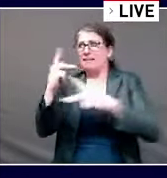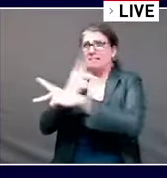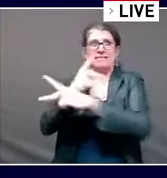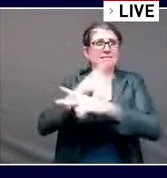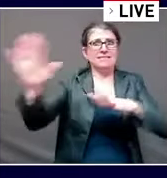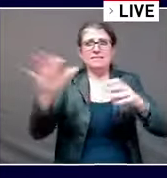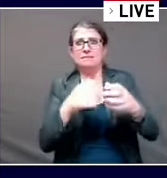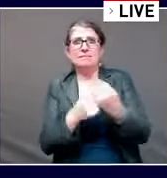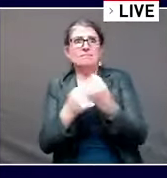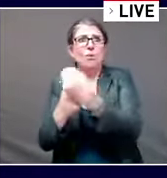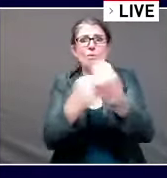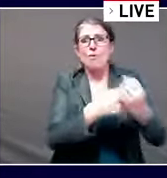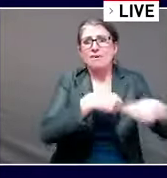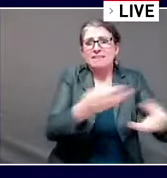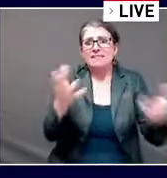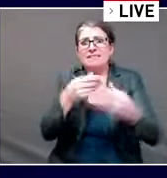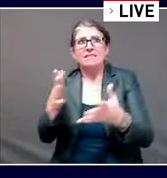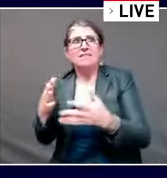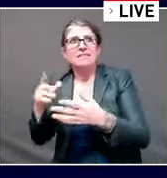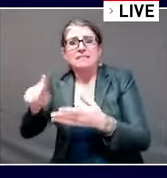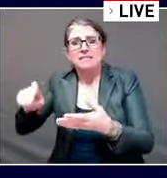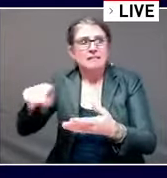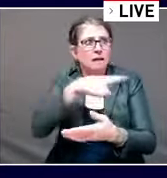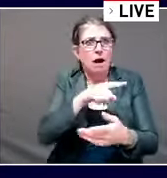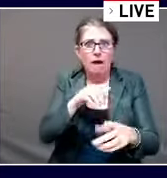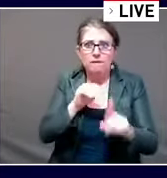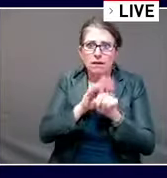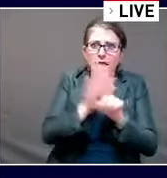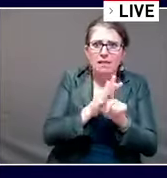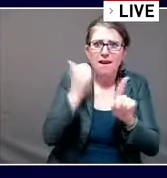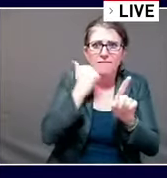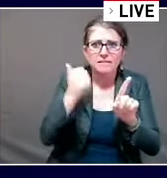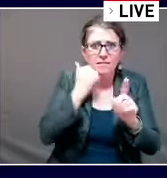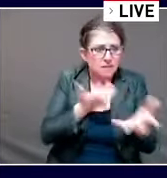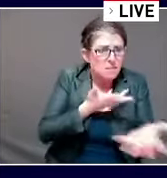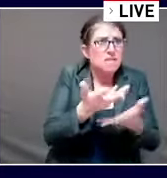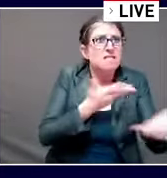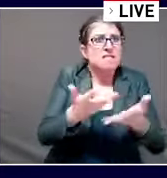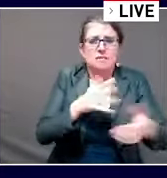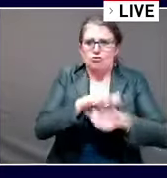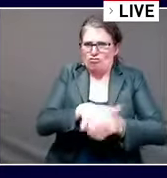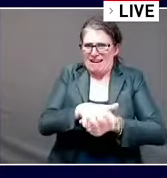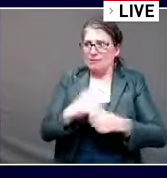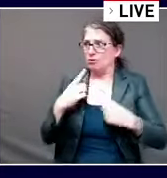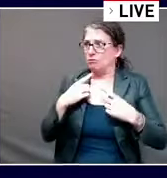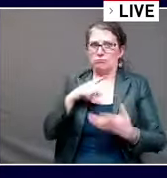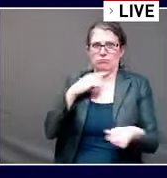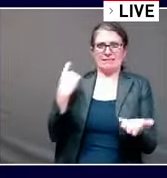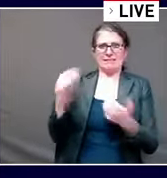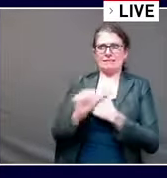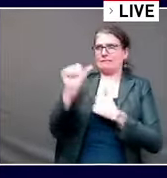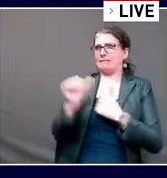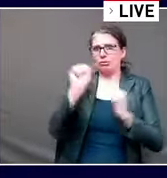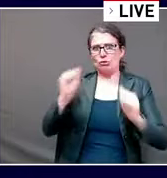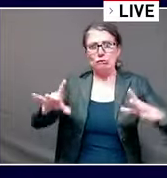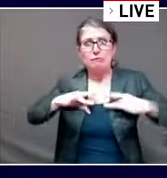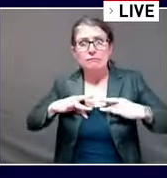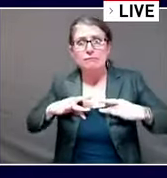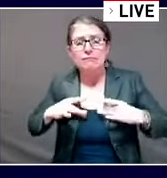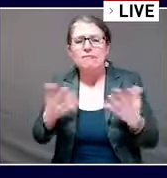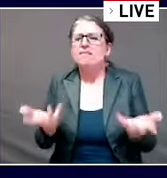upon them as healthcare workers. Even though during these briefings, we talk a lot about numbers, I think it's important to remember that